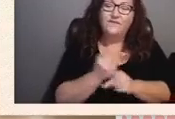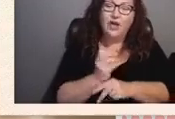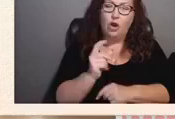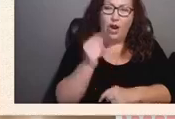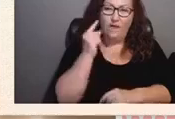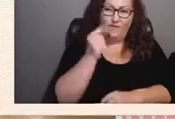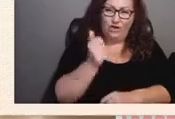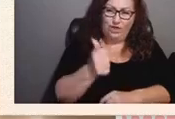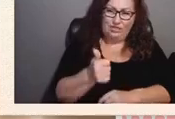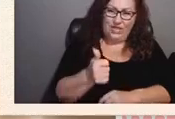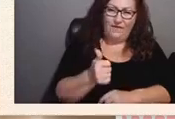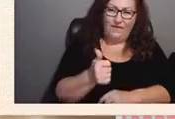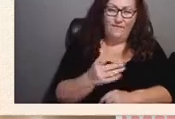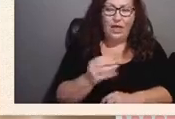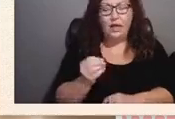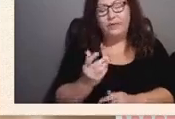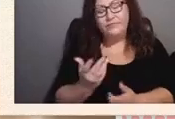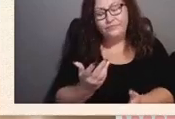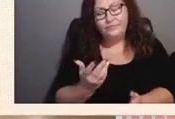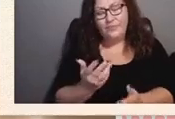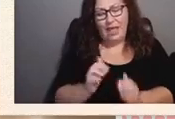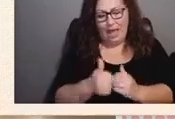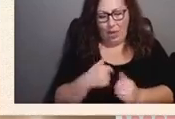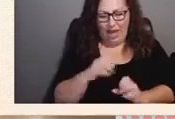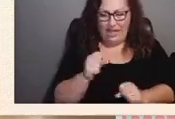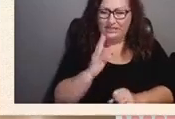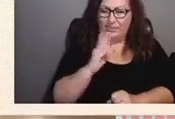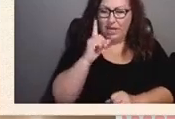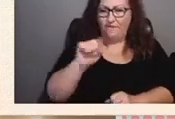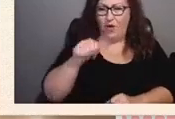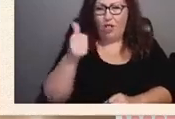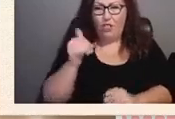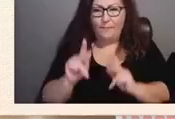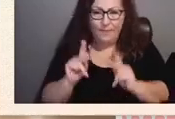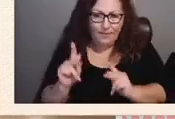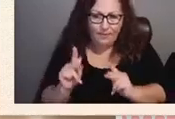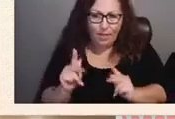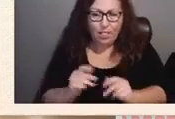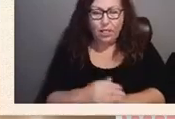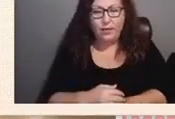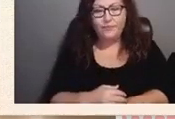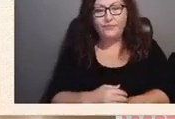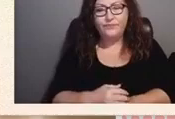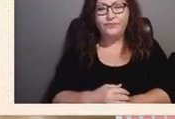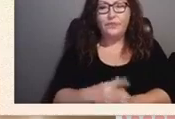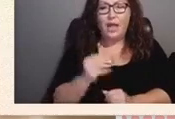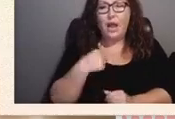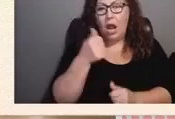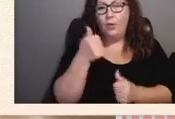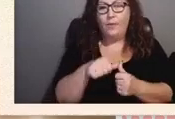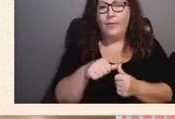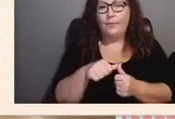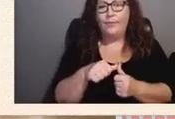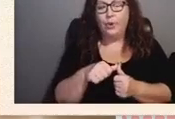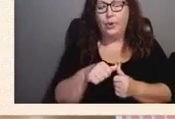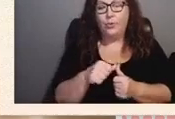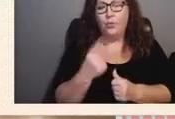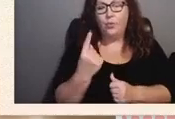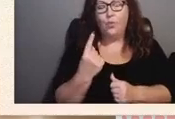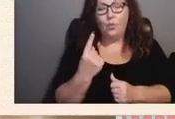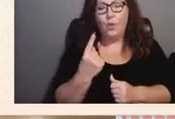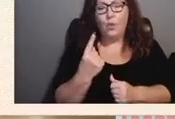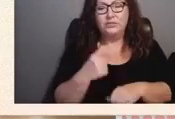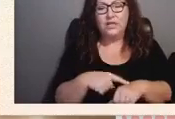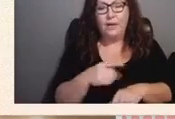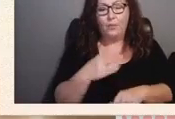and how you can speak up for others. And I remember one instance, one of my friends from